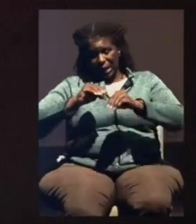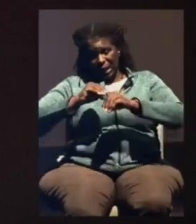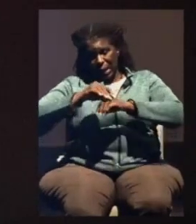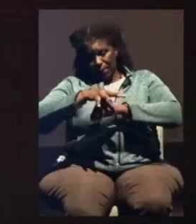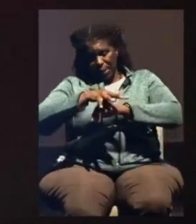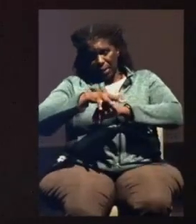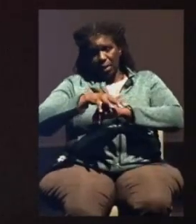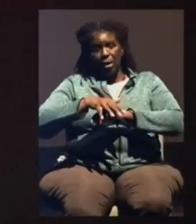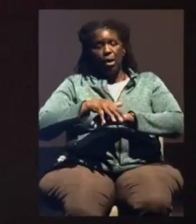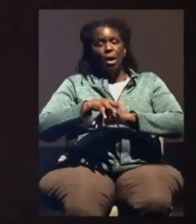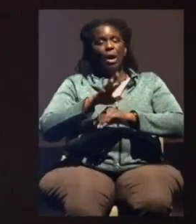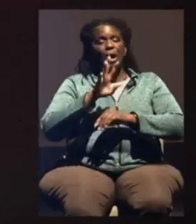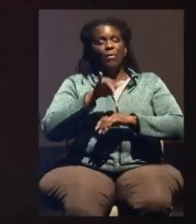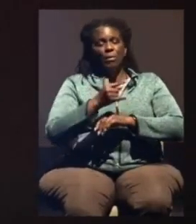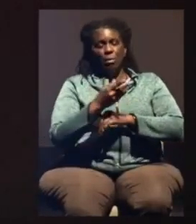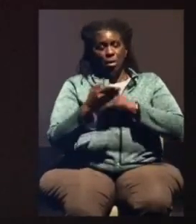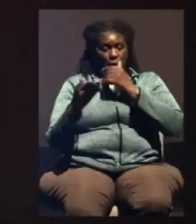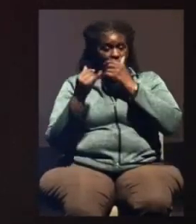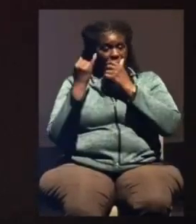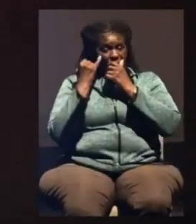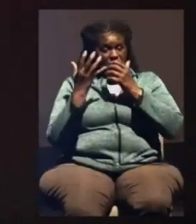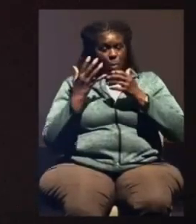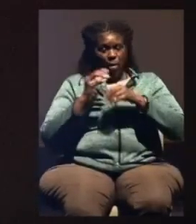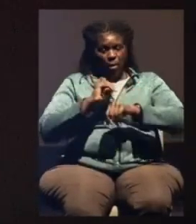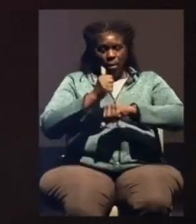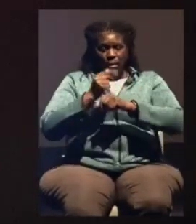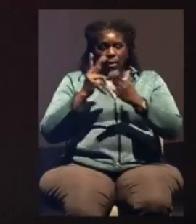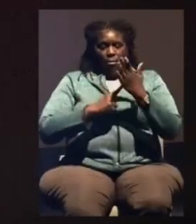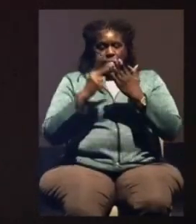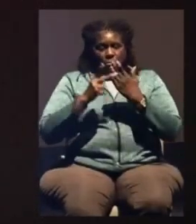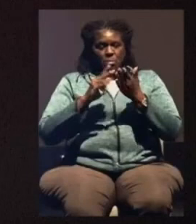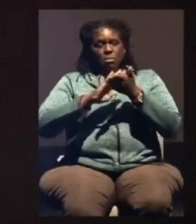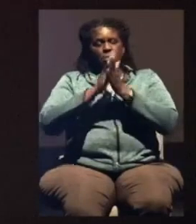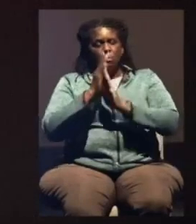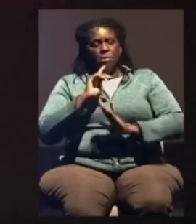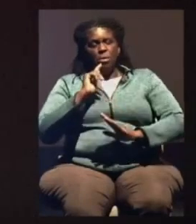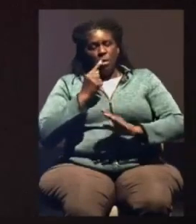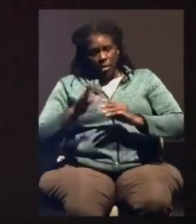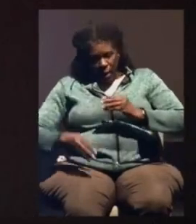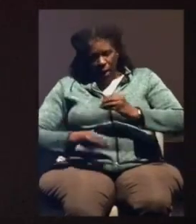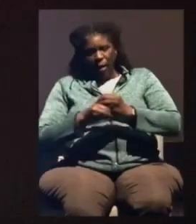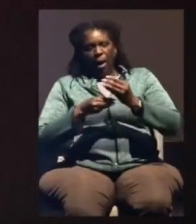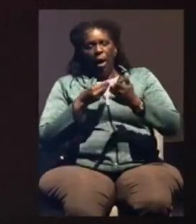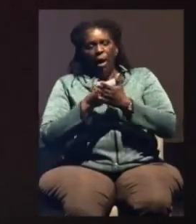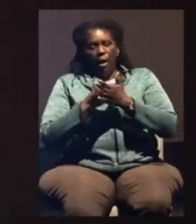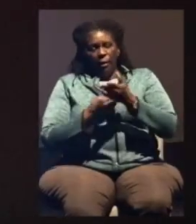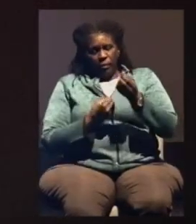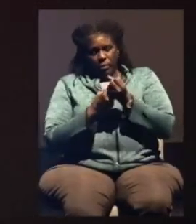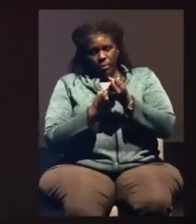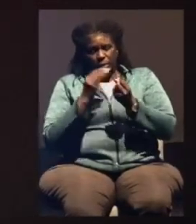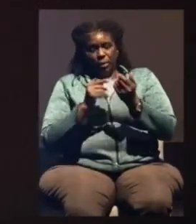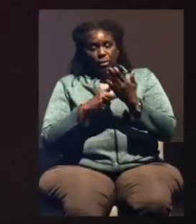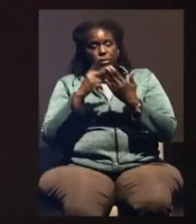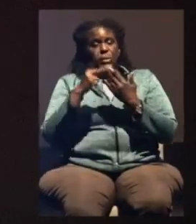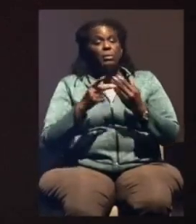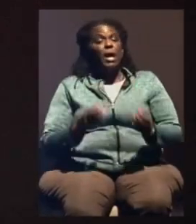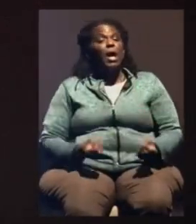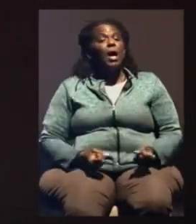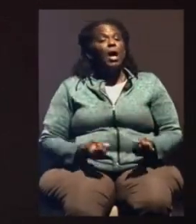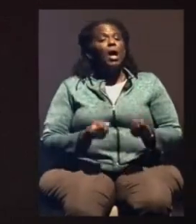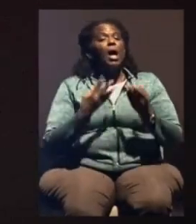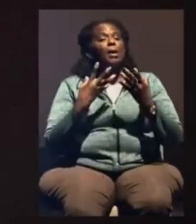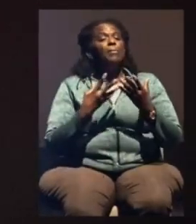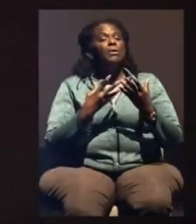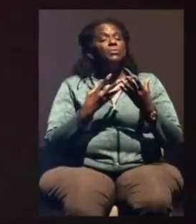think that would be the one thing I would say. You know, if you're going to do it, be serious about it. And just to follow up specifically there, how much are we talking about